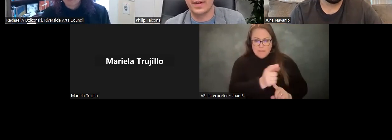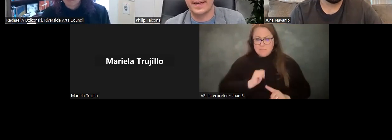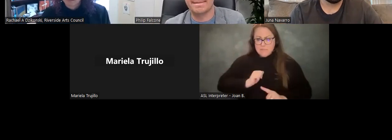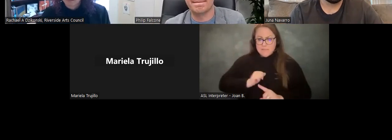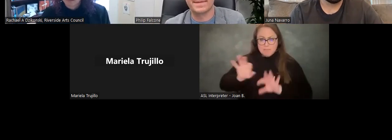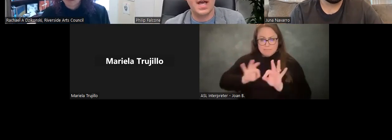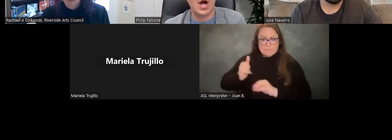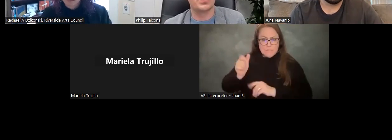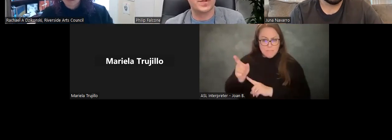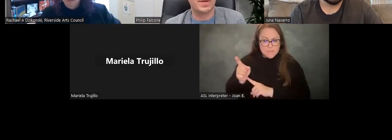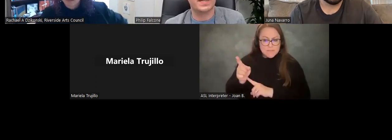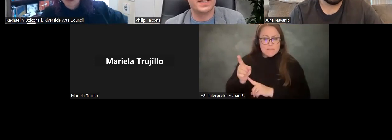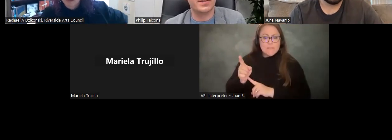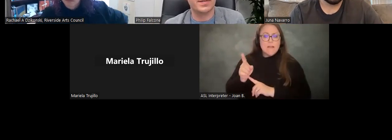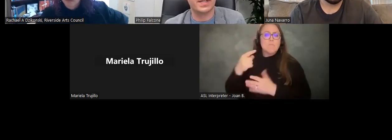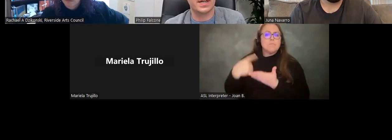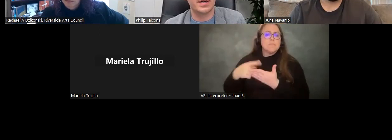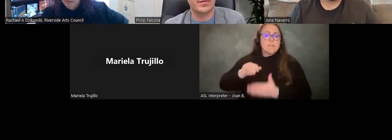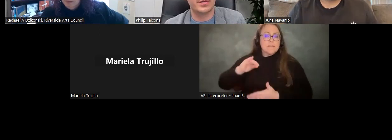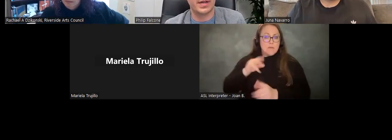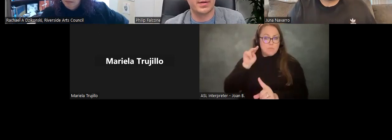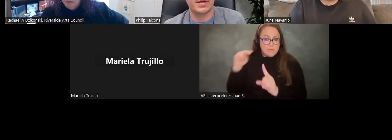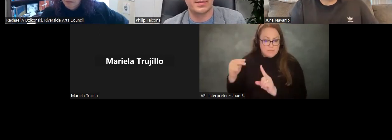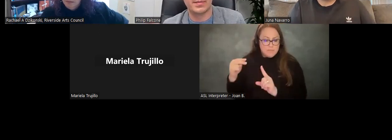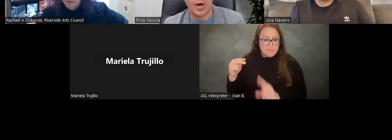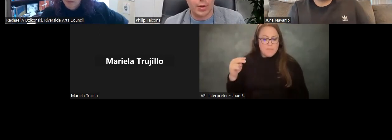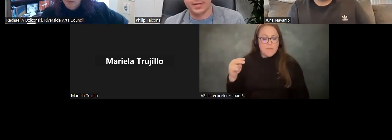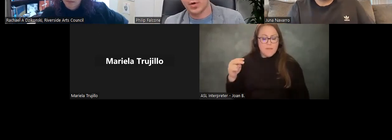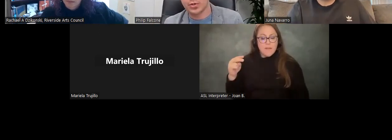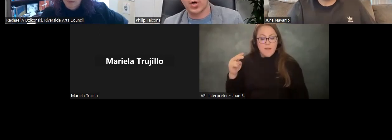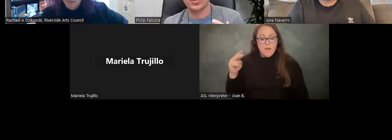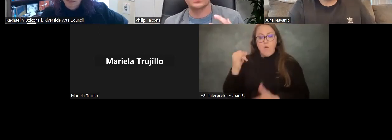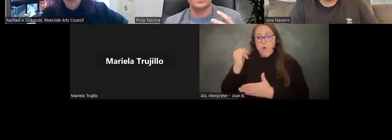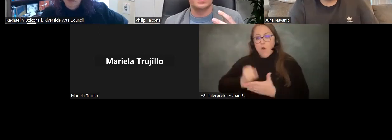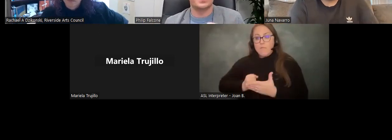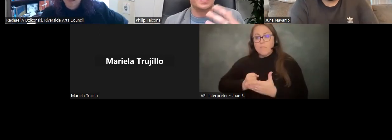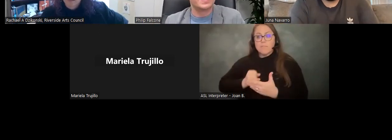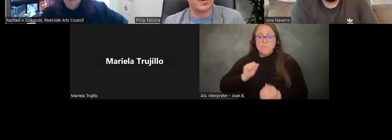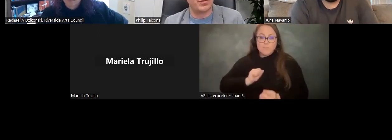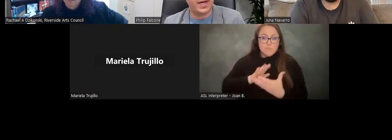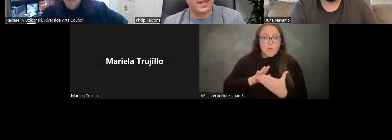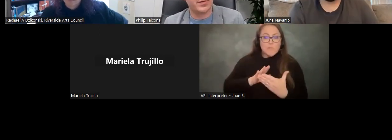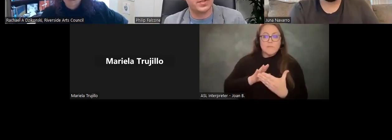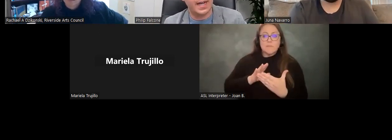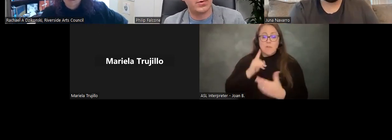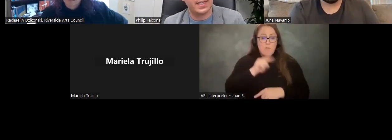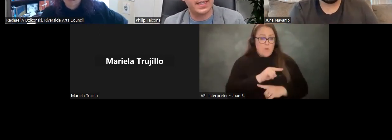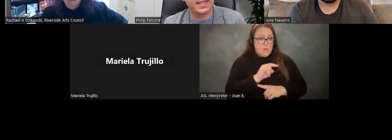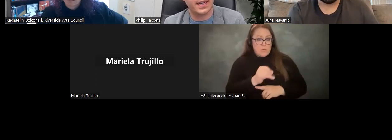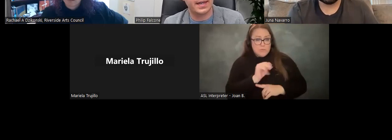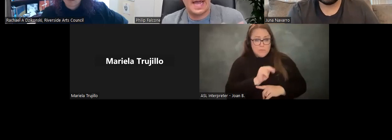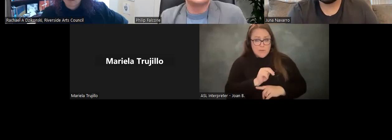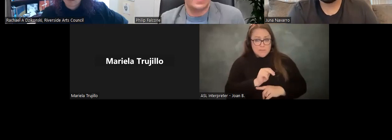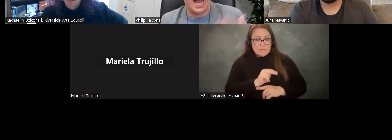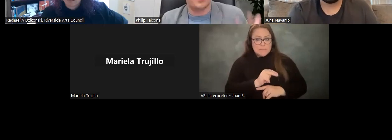of our perspectives of the art, the approach to art. In the instance of Juan, of course, how